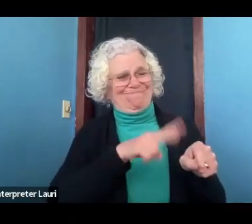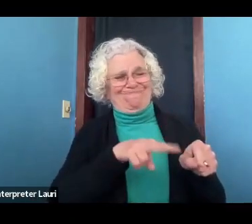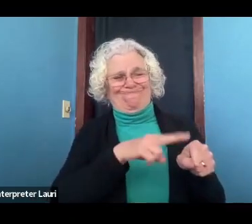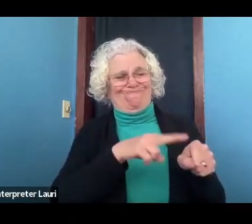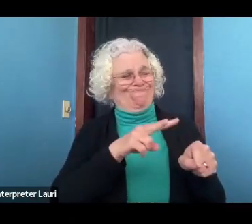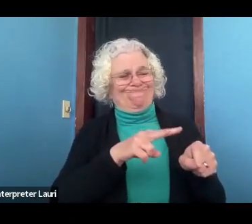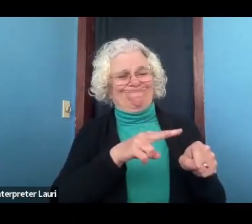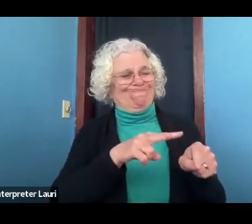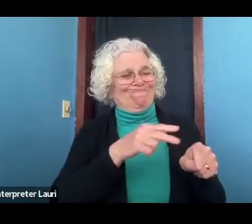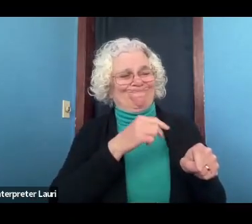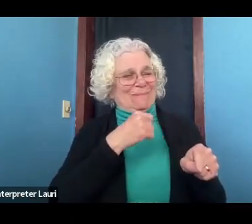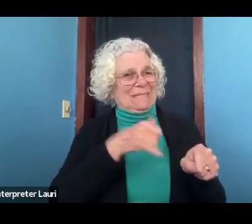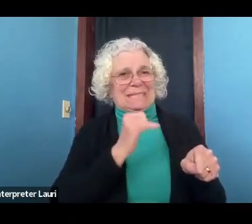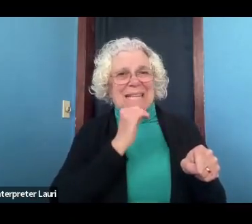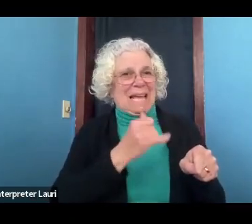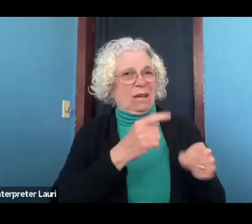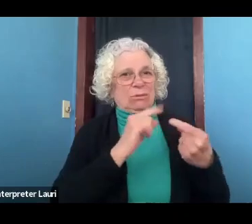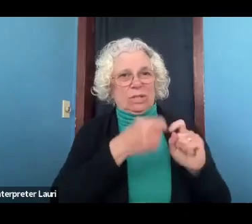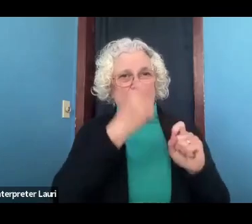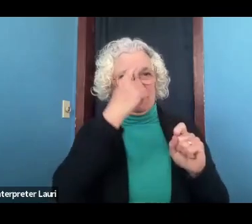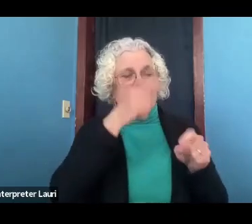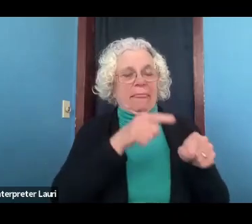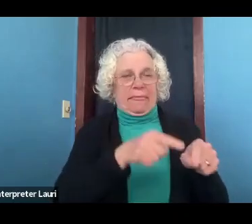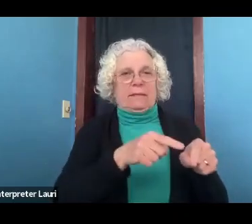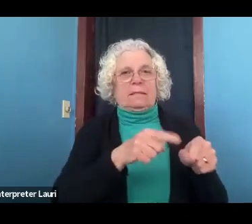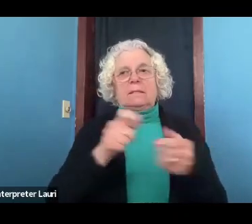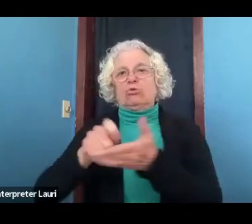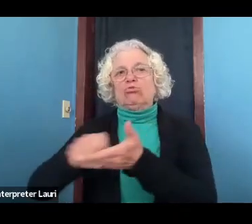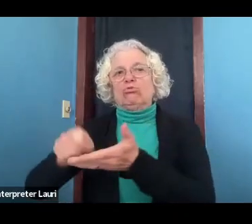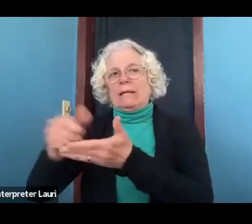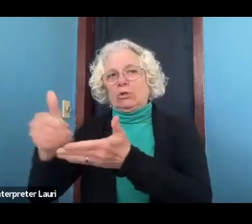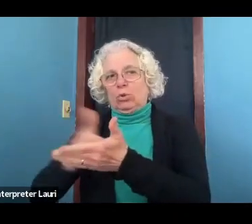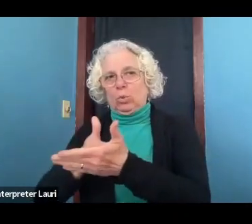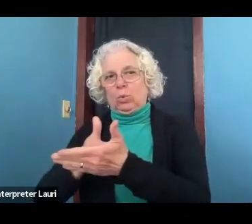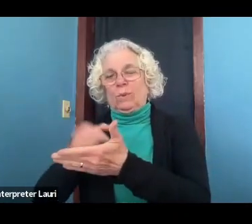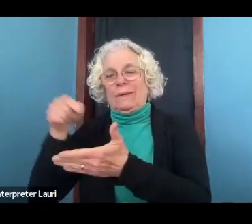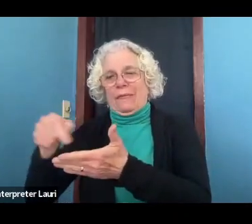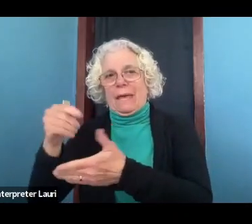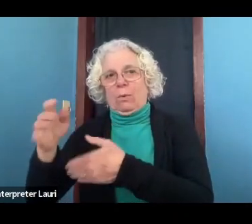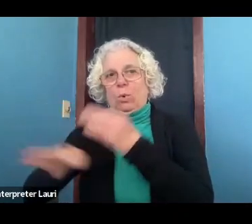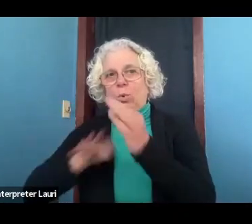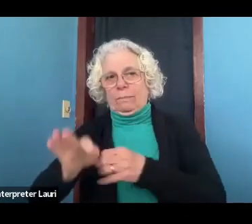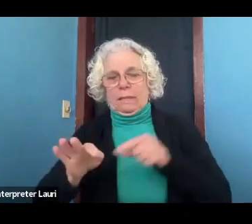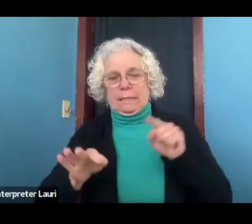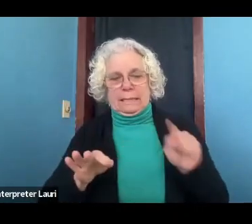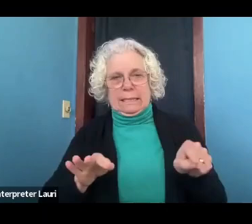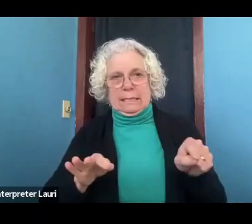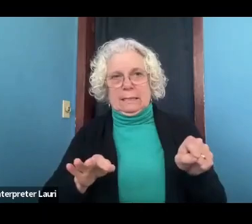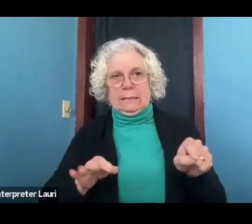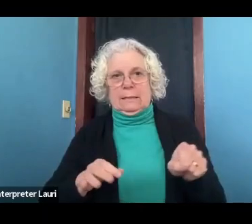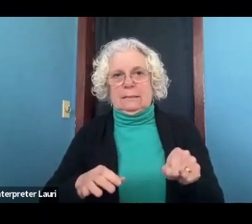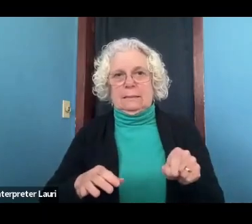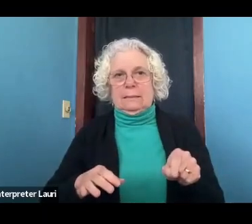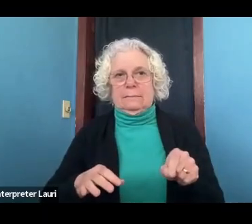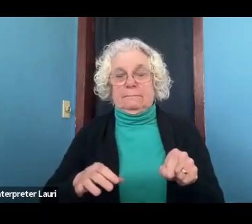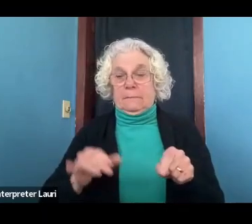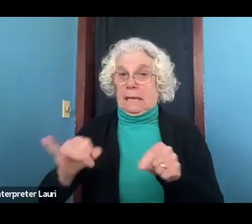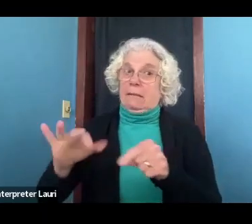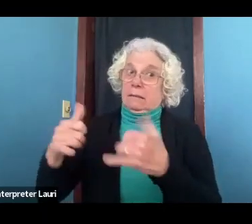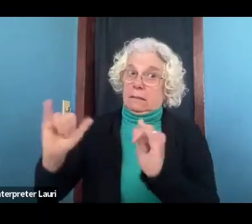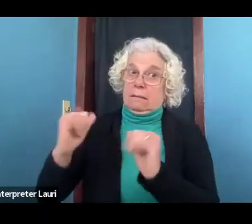one because that gets rid of the last one and you have somebody to step in should you